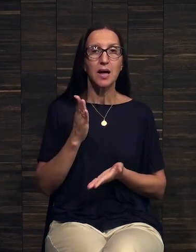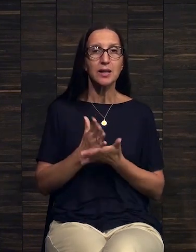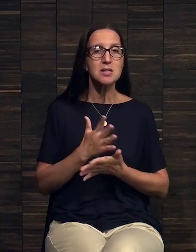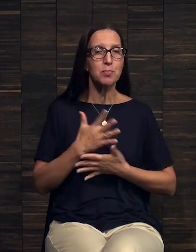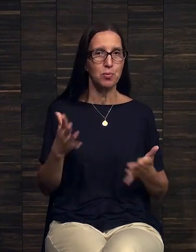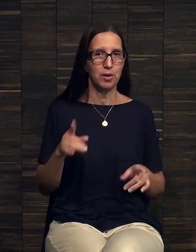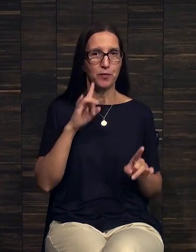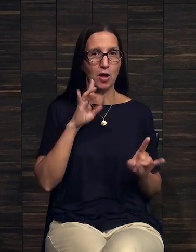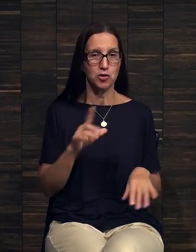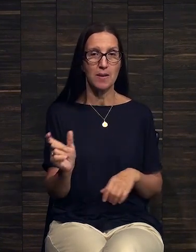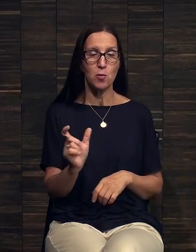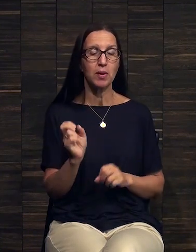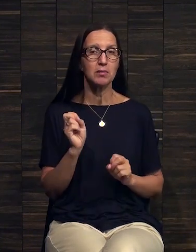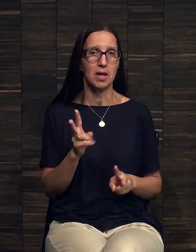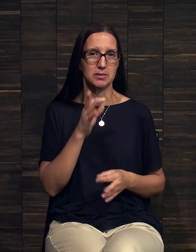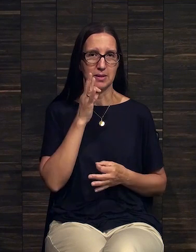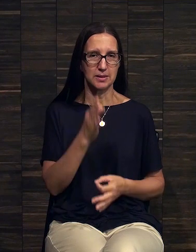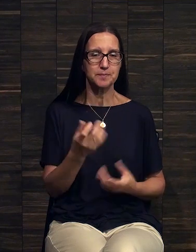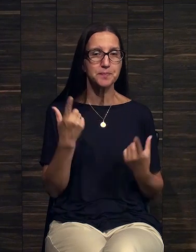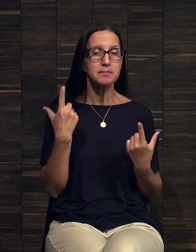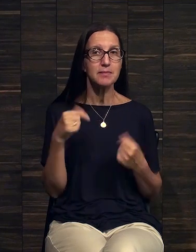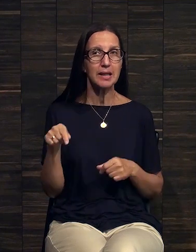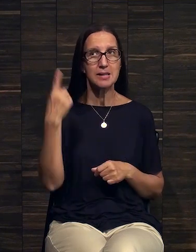failed. We have more unexpected